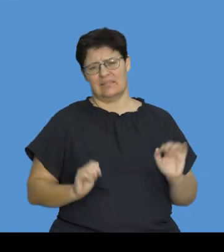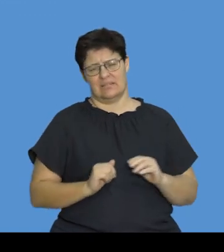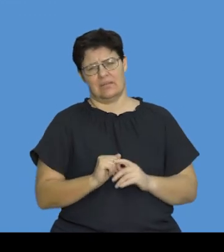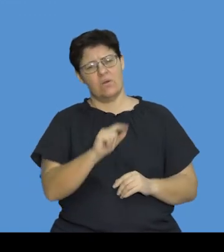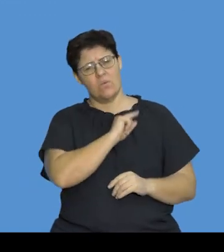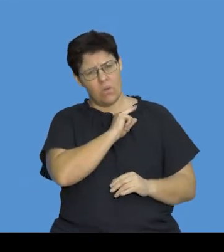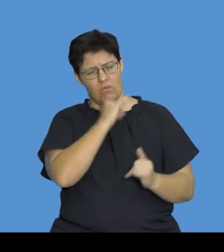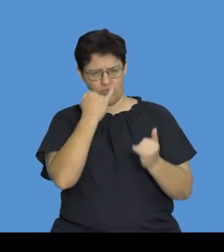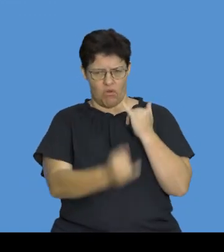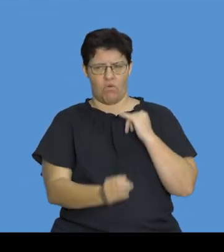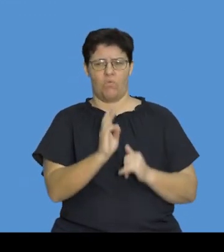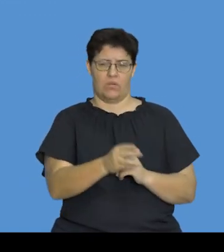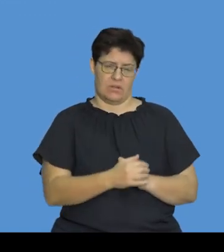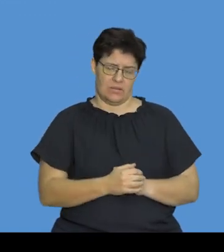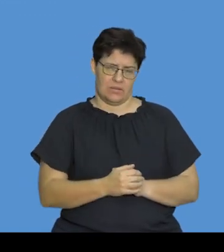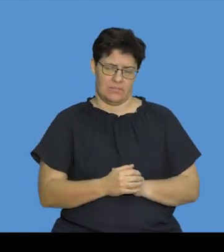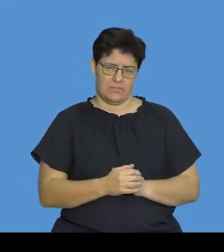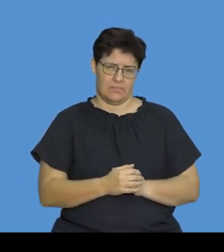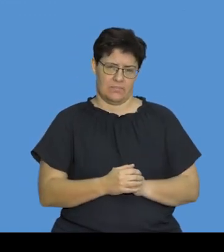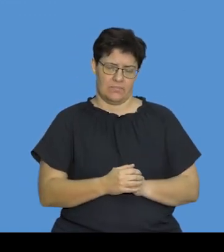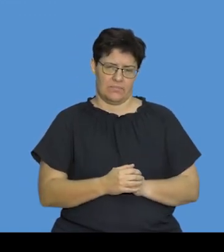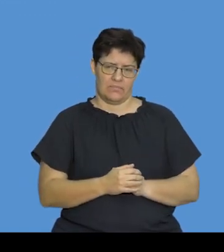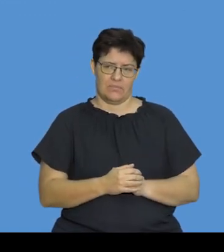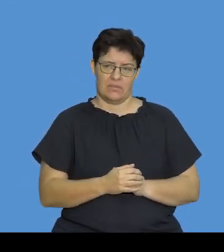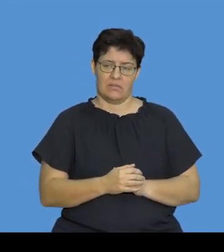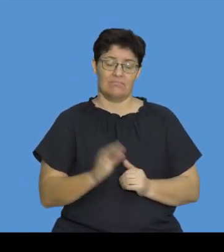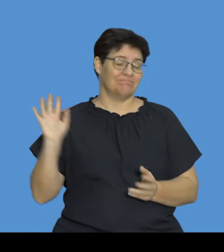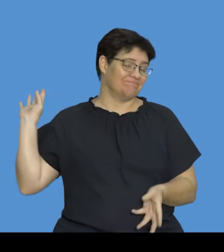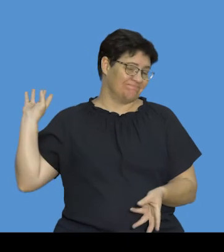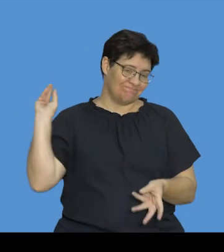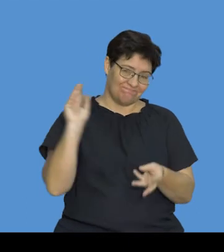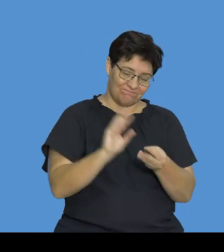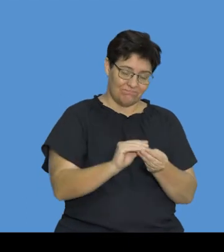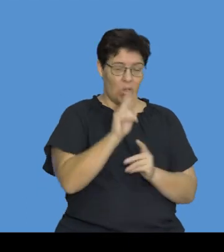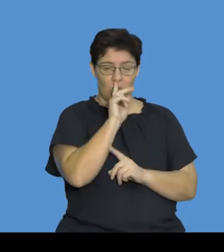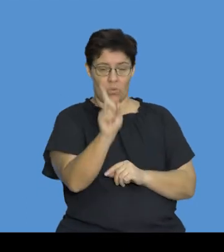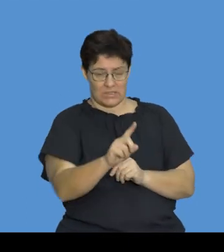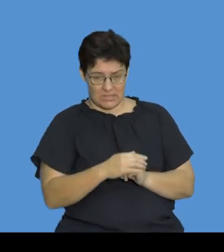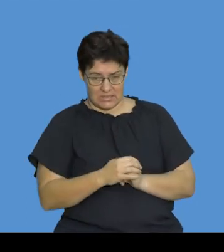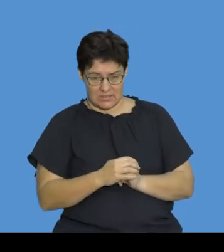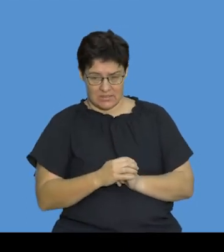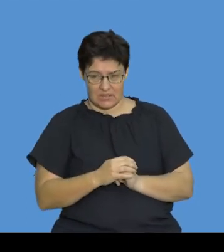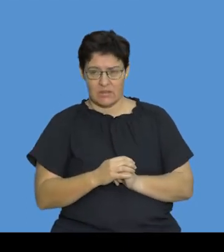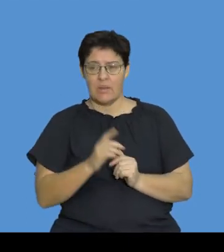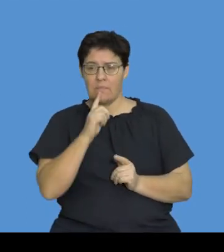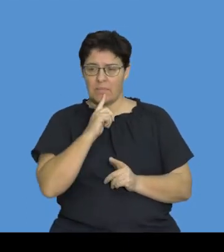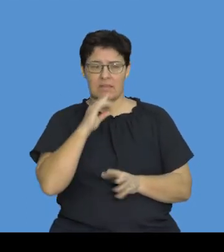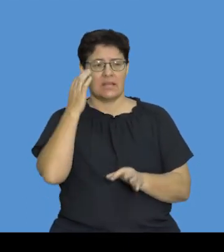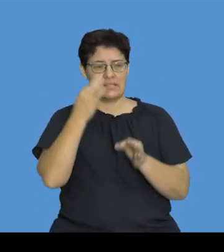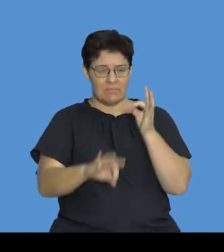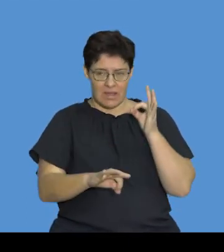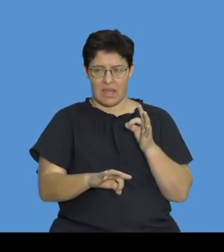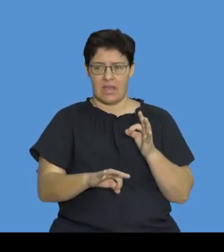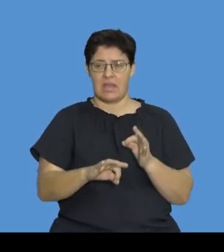going to get it wrong. Lastly, everything that we've looked at so far, if you are simplifying an algebraic